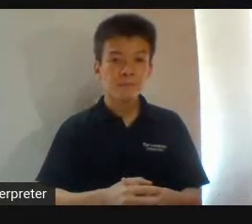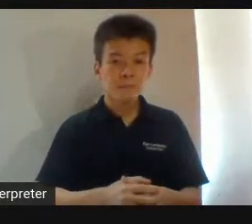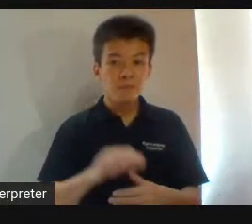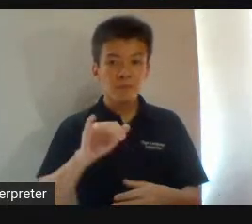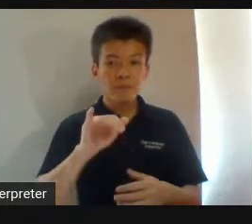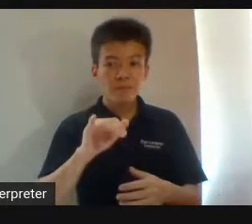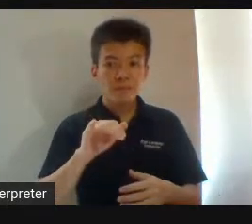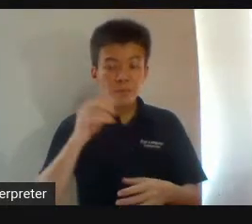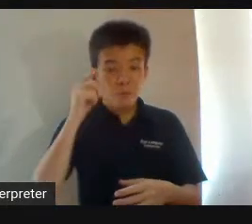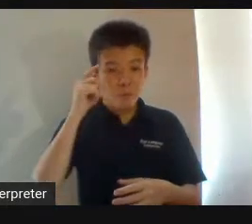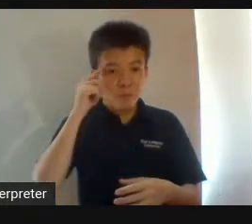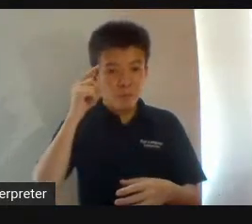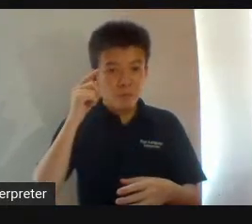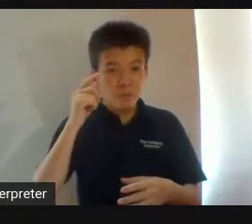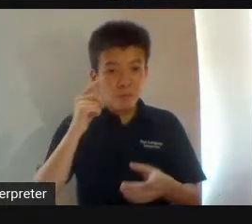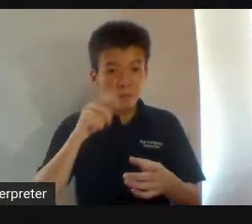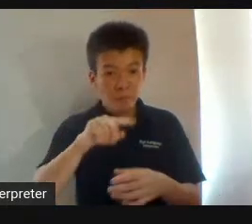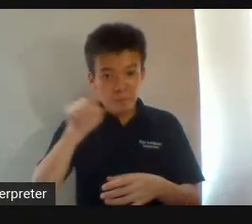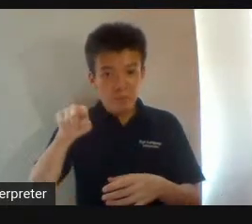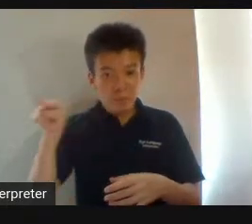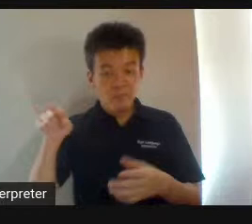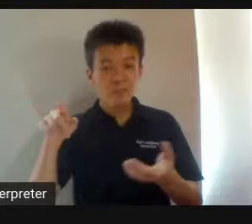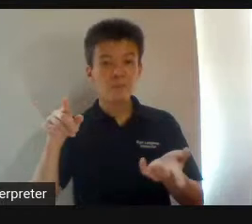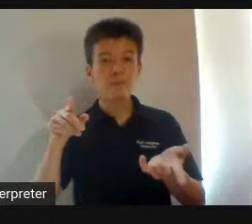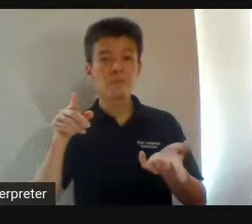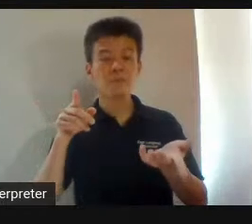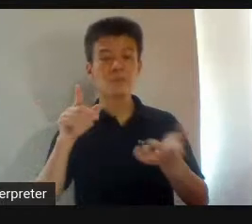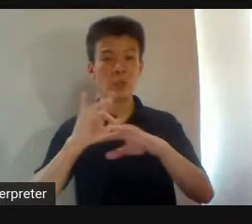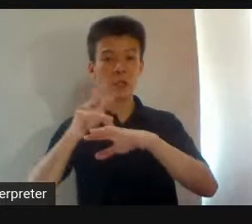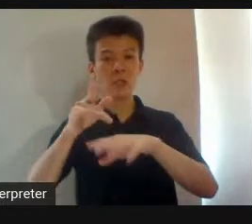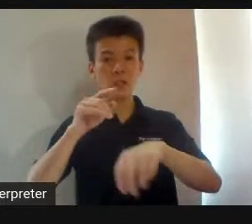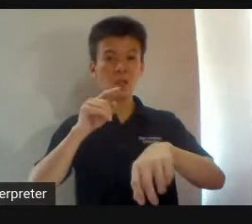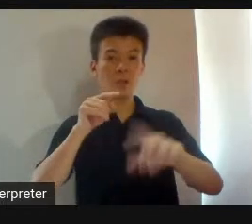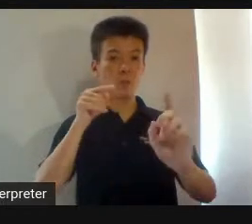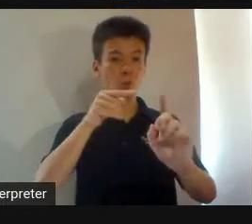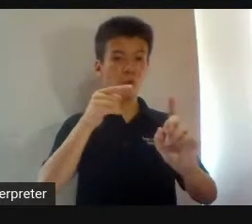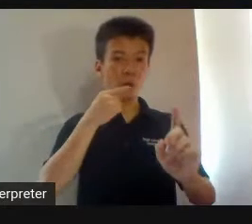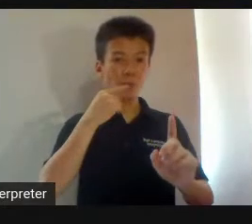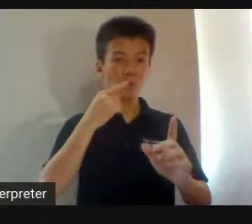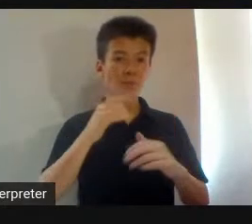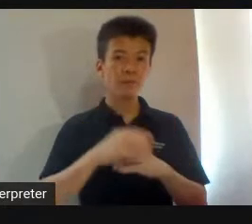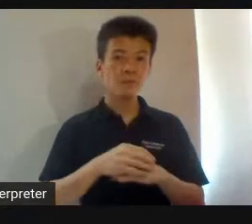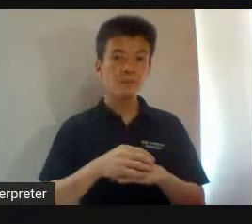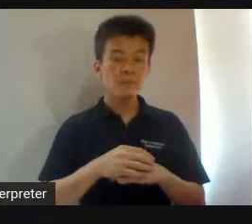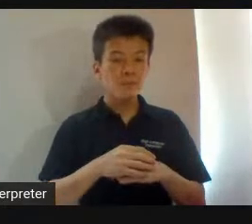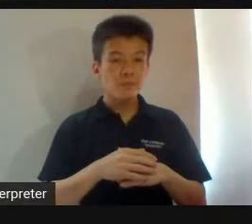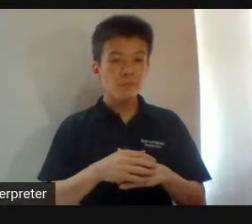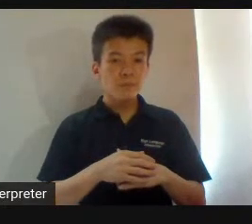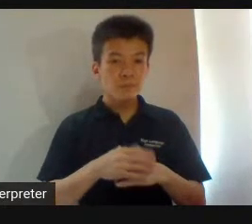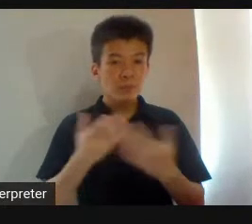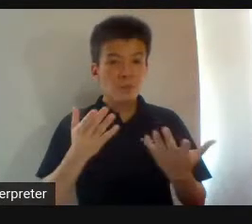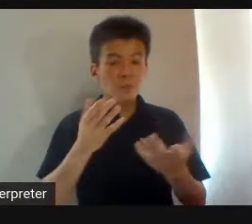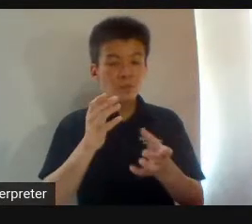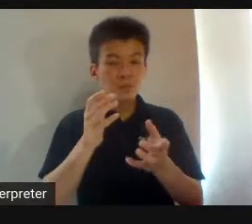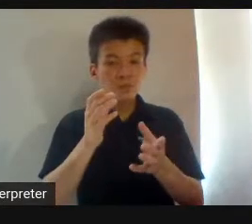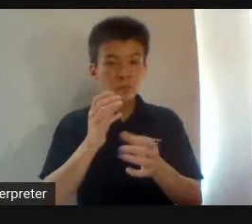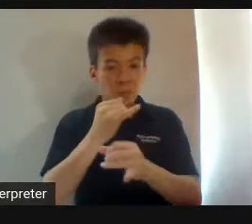Yeah, I think, again, going back to that earlier point I mentioned, I guess a cultural institution can think